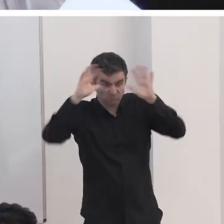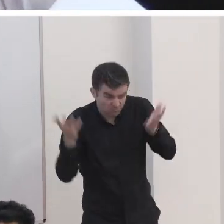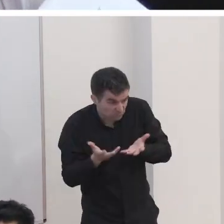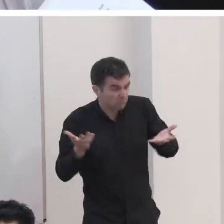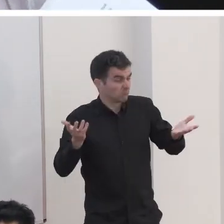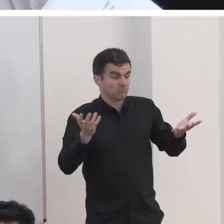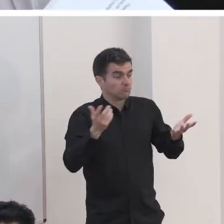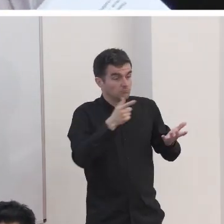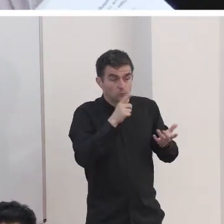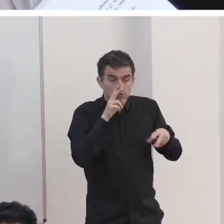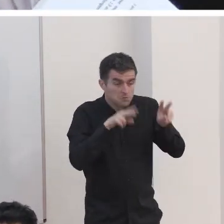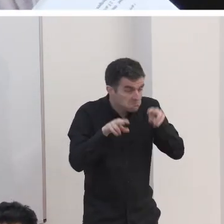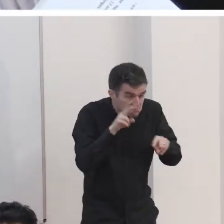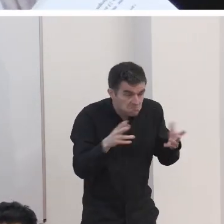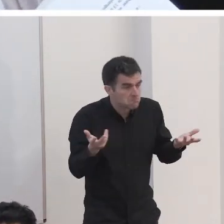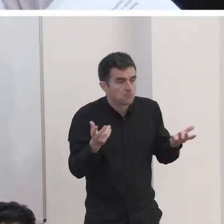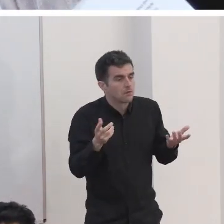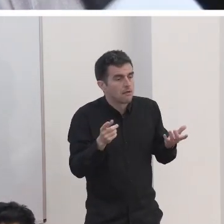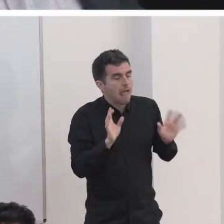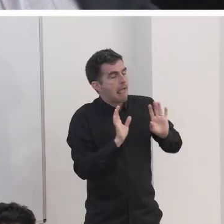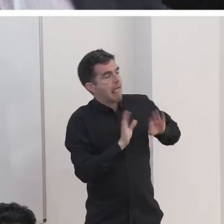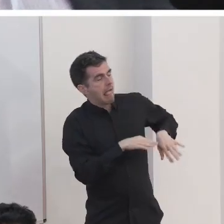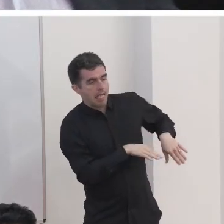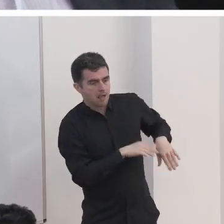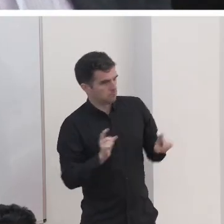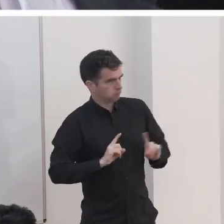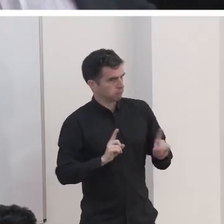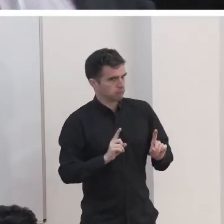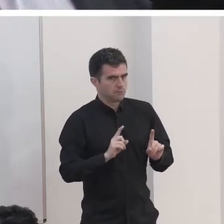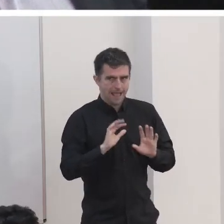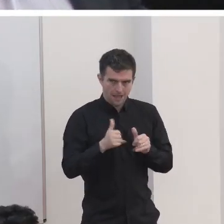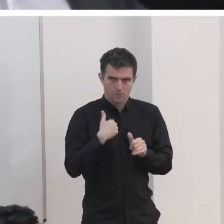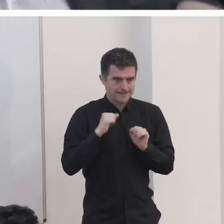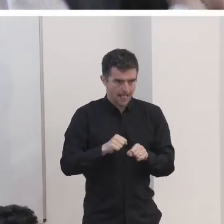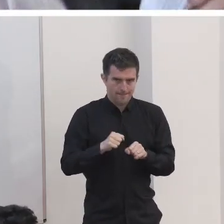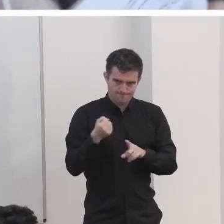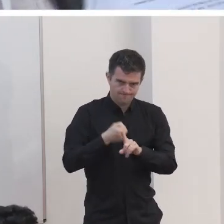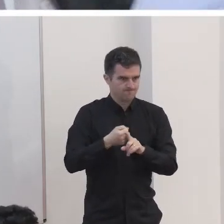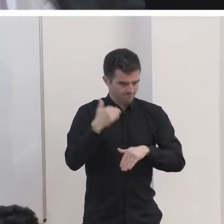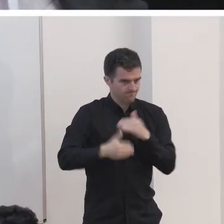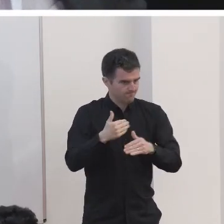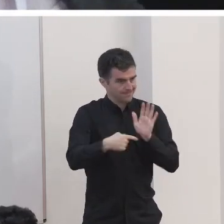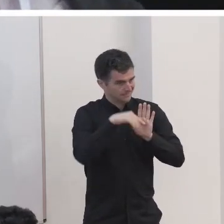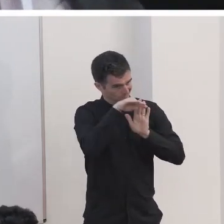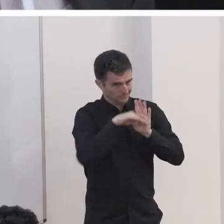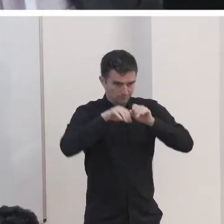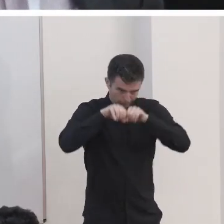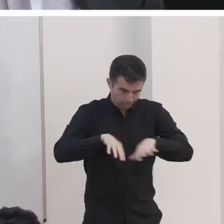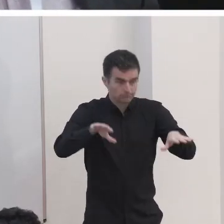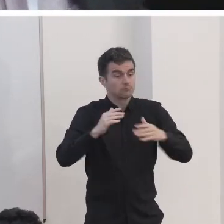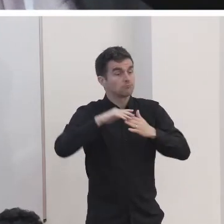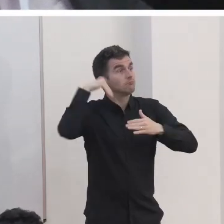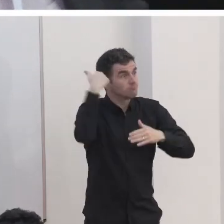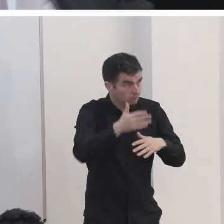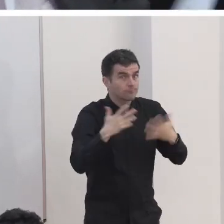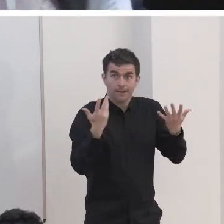you, they have information from you or organization of persons with disability, then you can see them doing